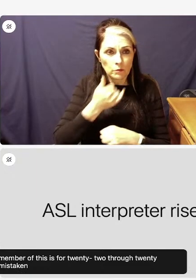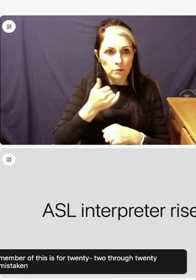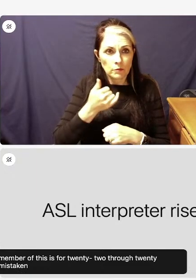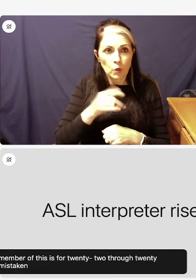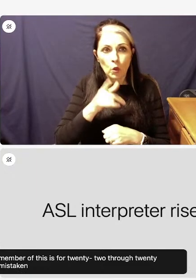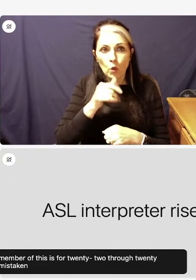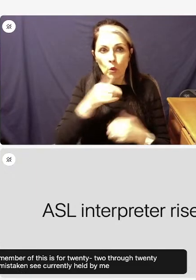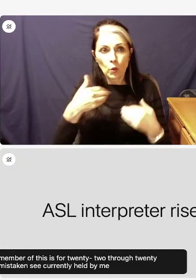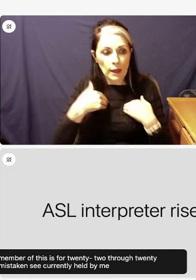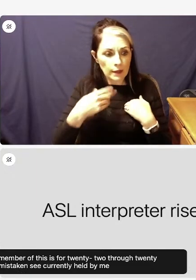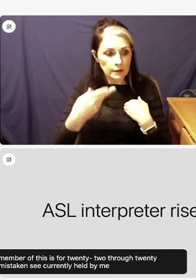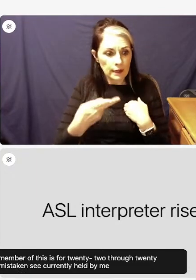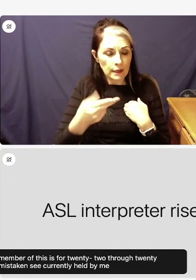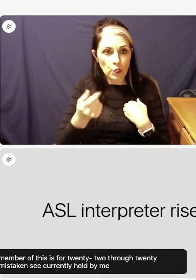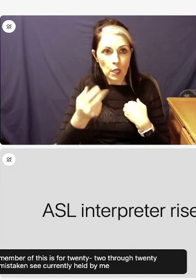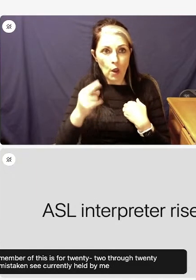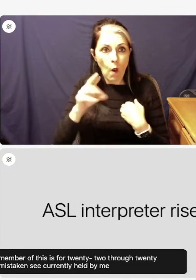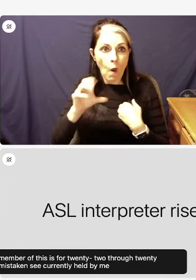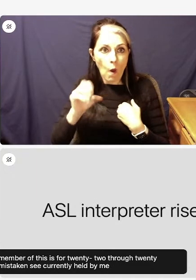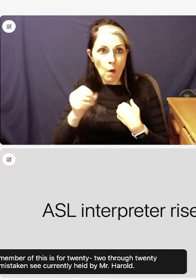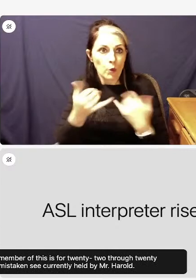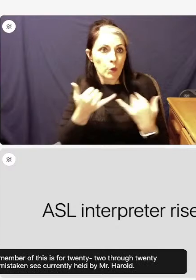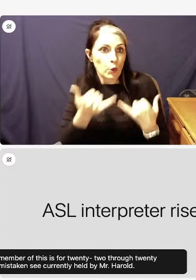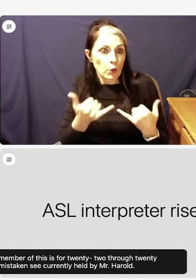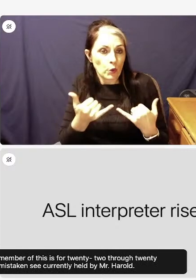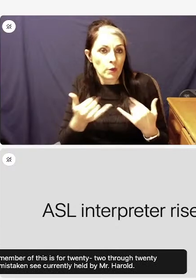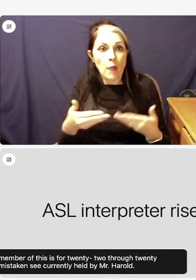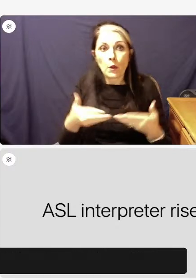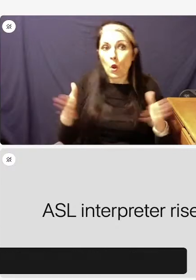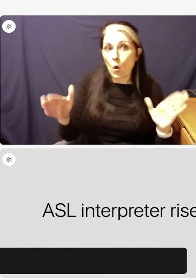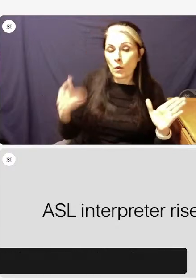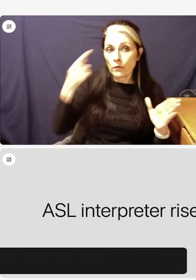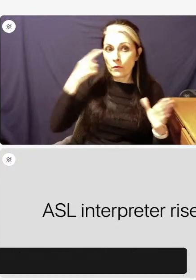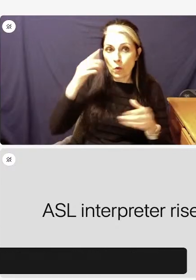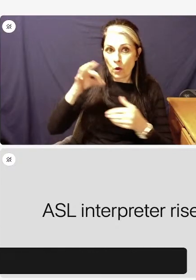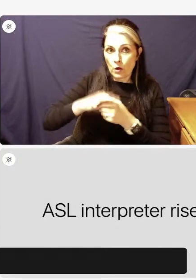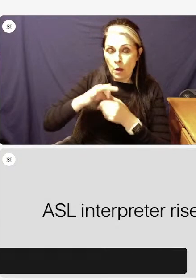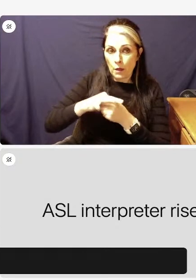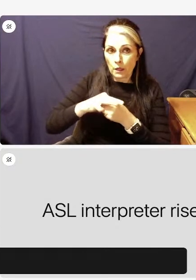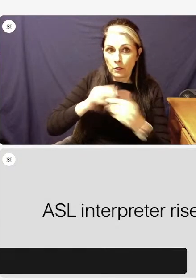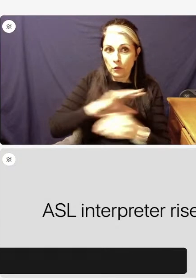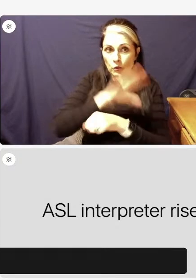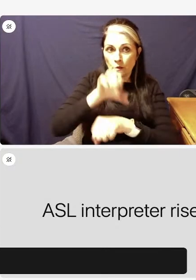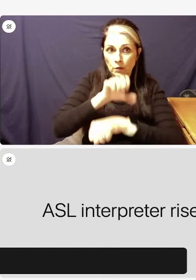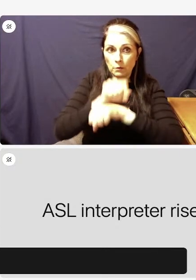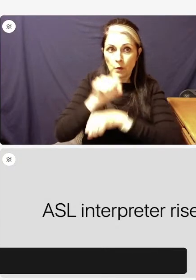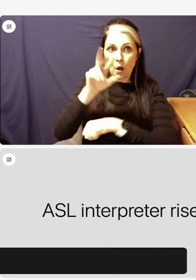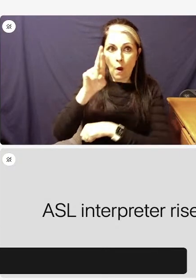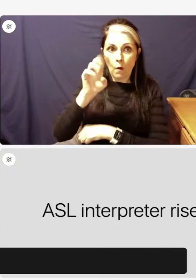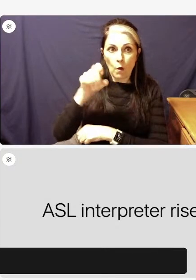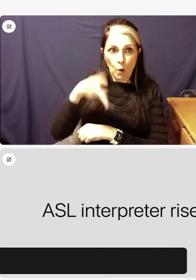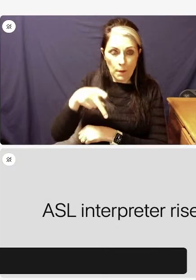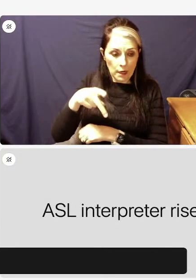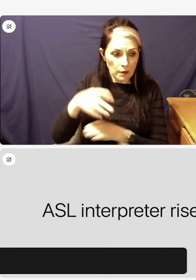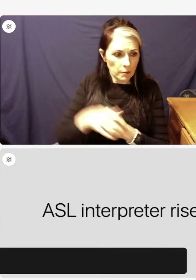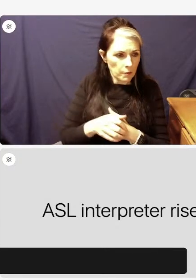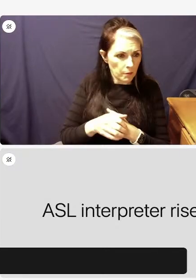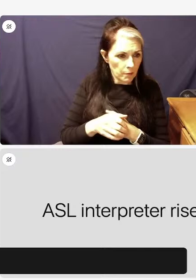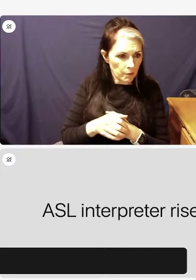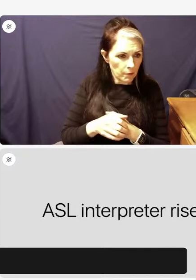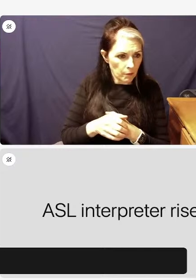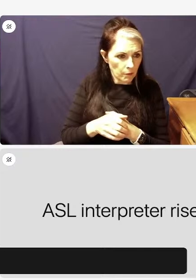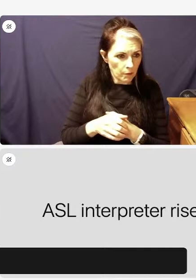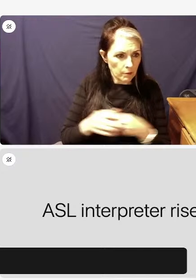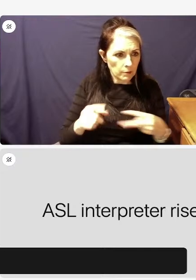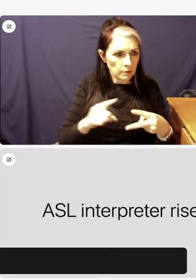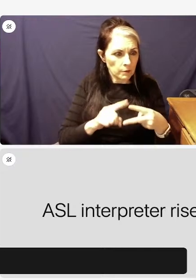mrs harold and so i will open the floor for nominations for the appointment to the rop board i'd like to nominate oh i